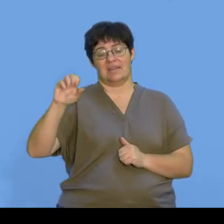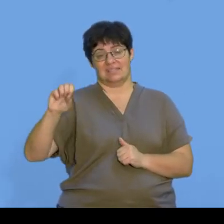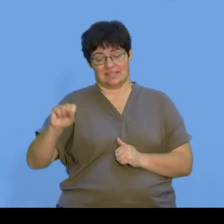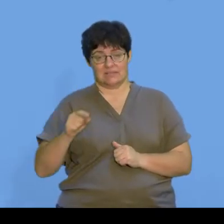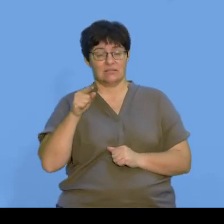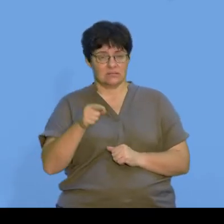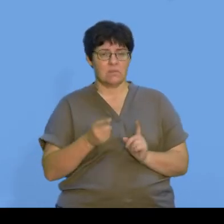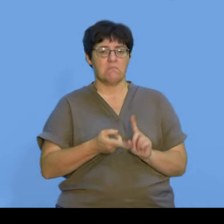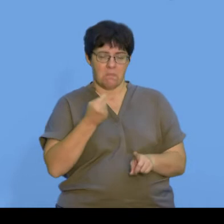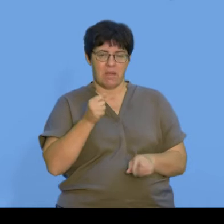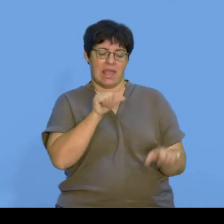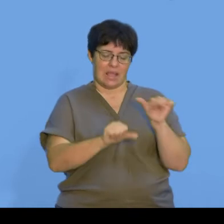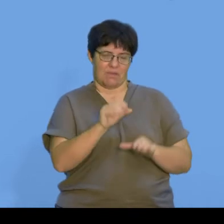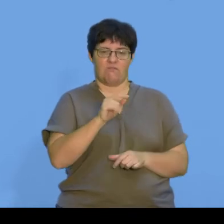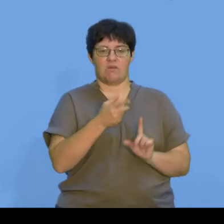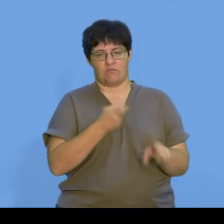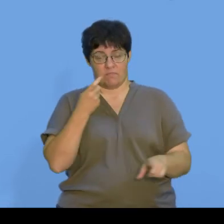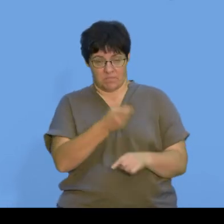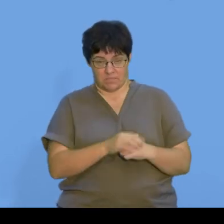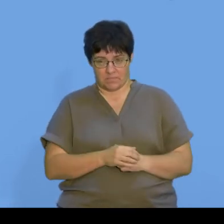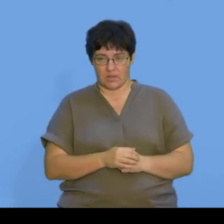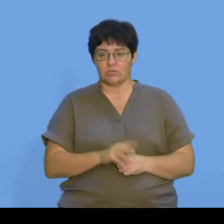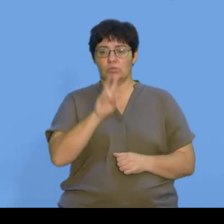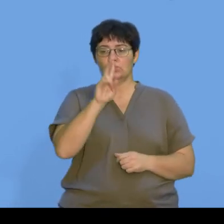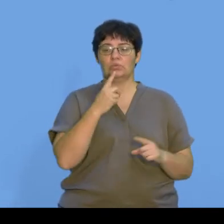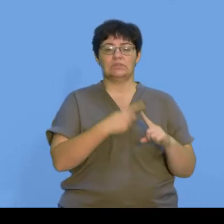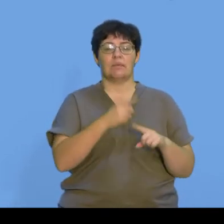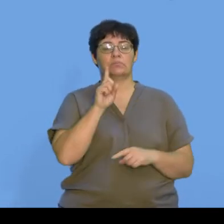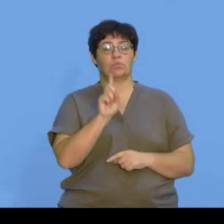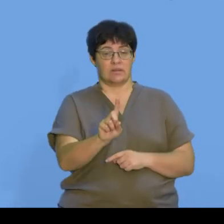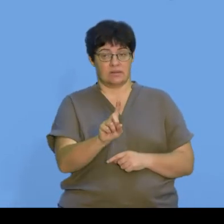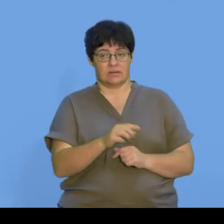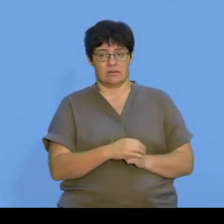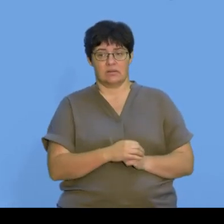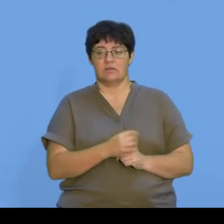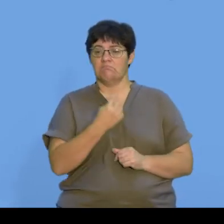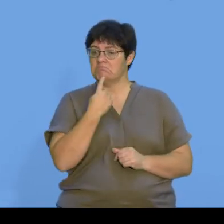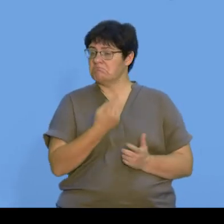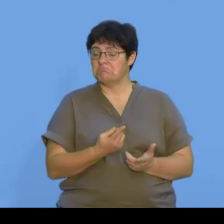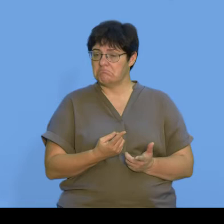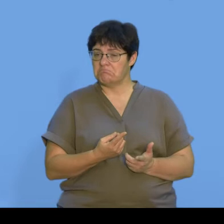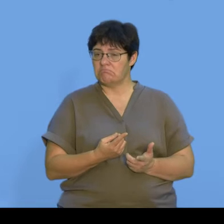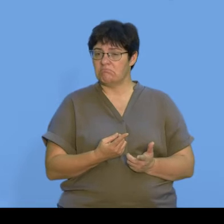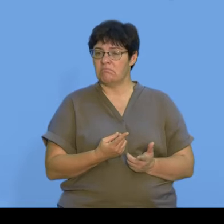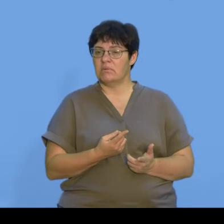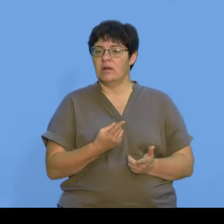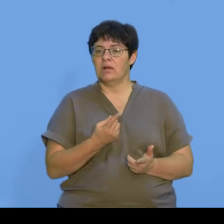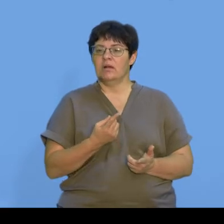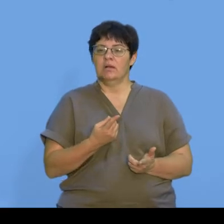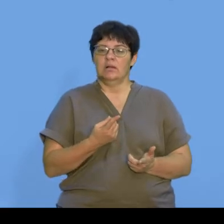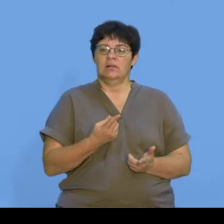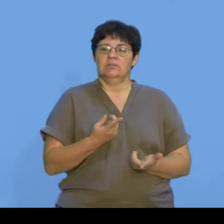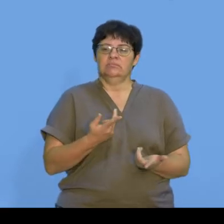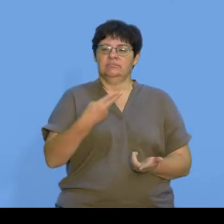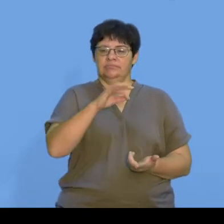also derived from the chemical formula. So when we say 2 multiplied by 1, we are saying the atomic mass of hydrogen is 1, but